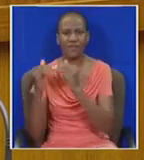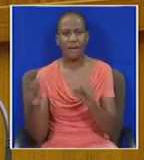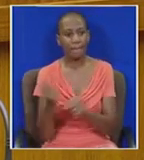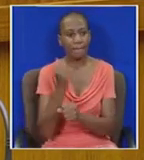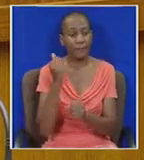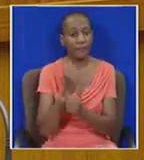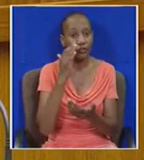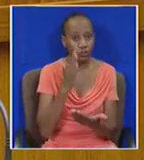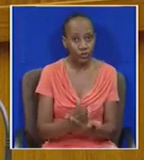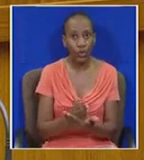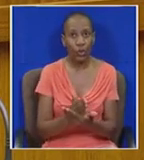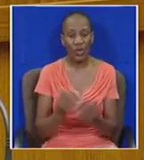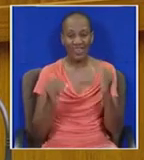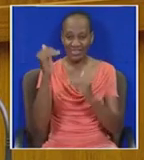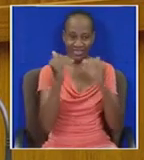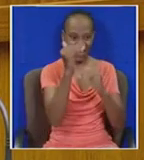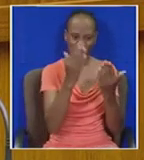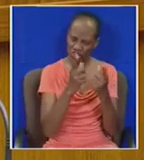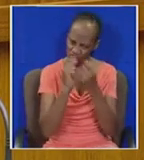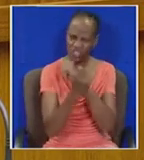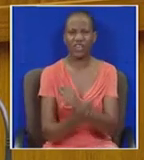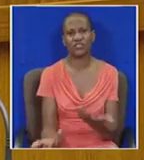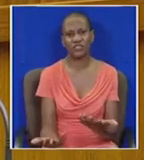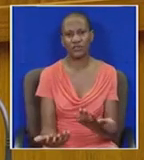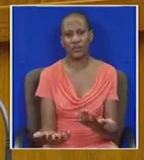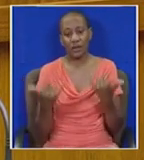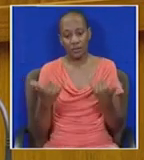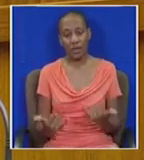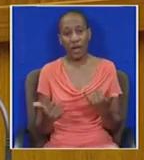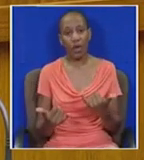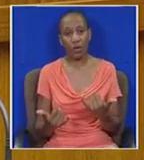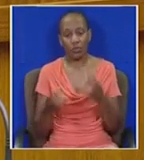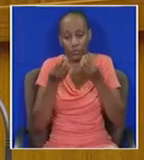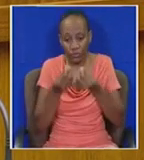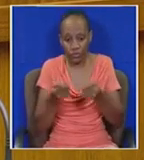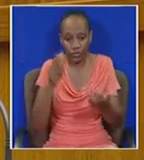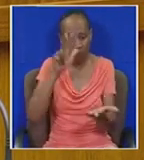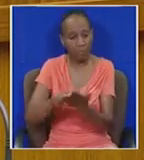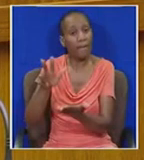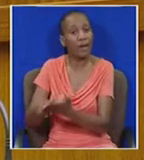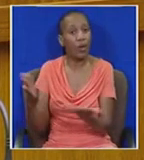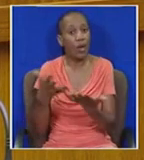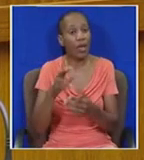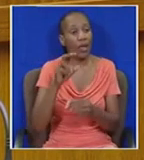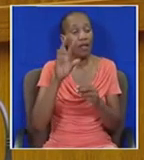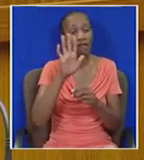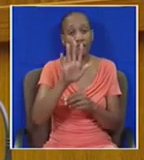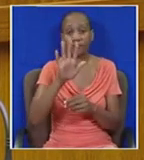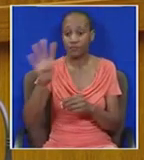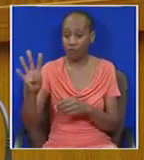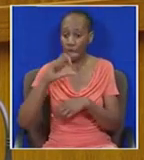patterns of deprivation and inequality. It is for this reason that the resolution adopted at our 54th National Conference of the